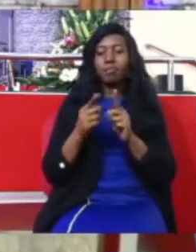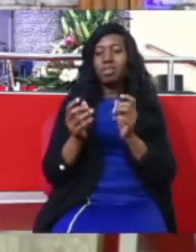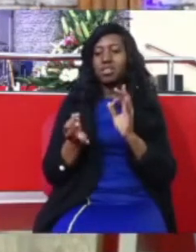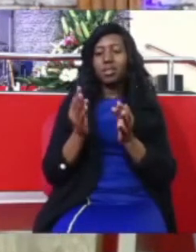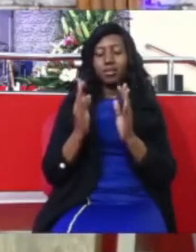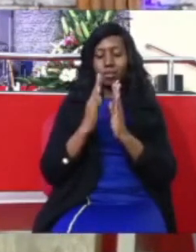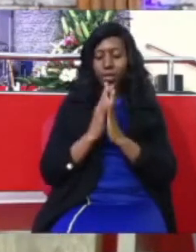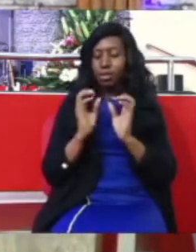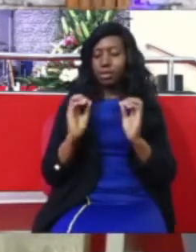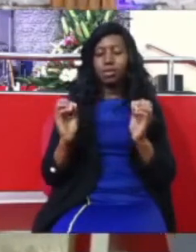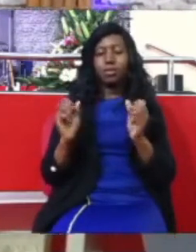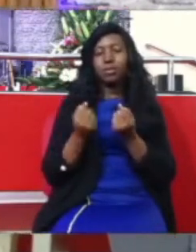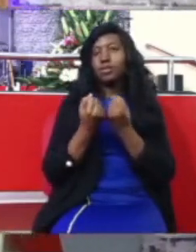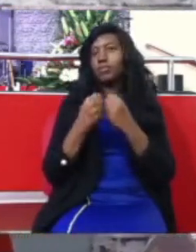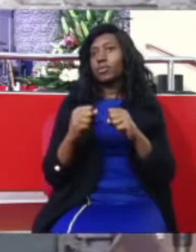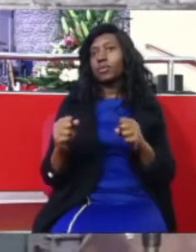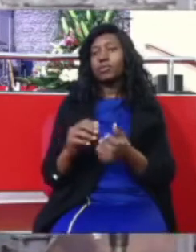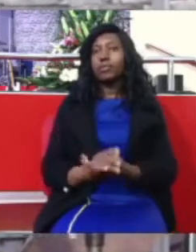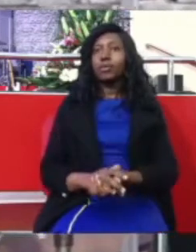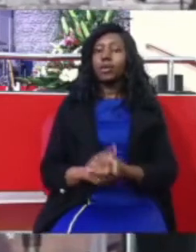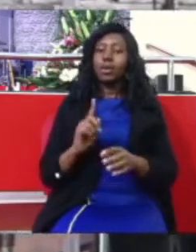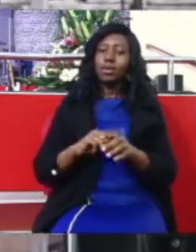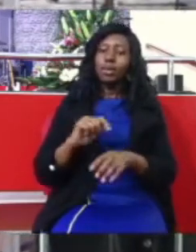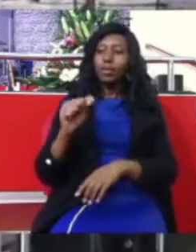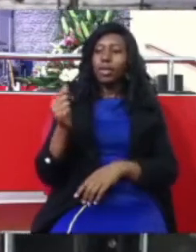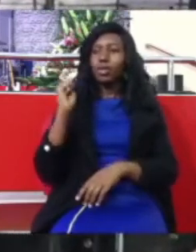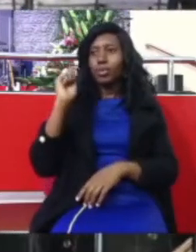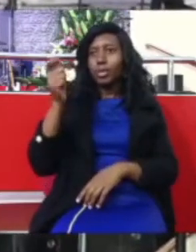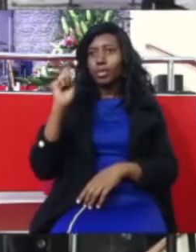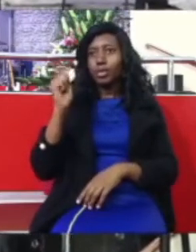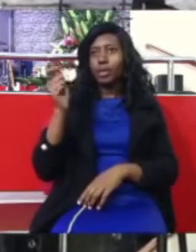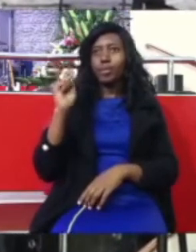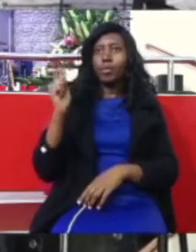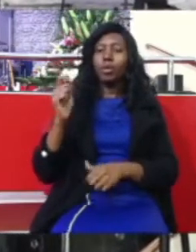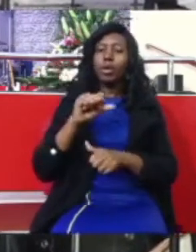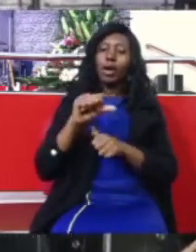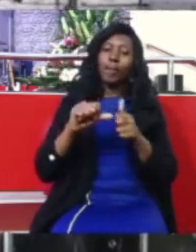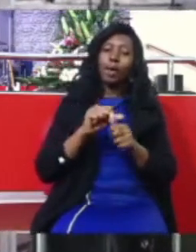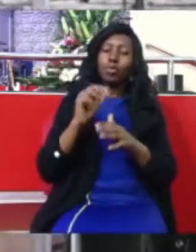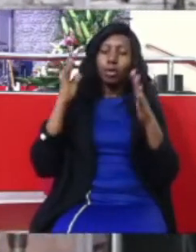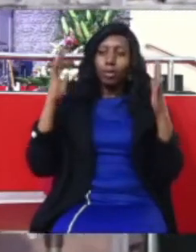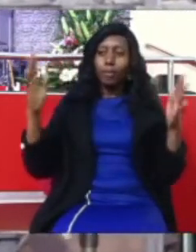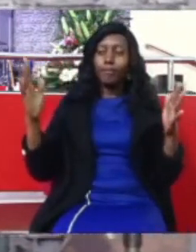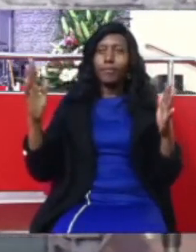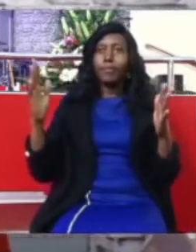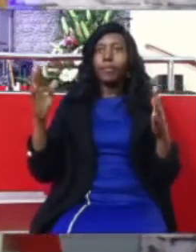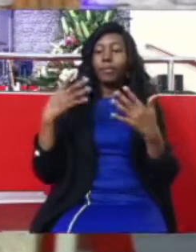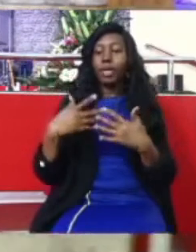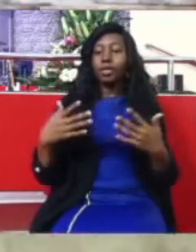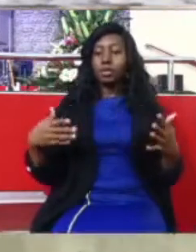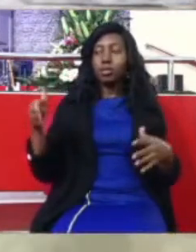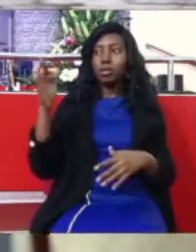Hallelujah. Or by the time people will be giving their testimonies of the big fish that they have caught, utakuwa unakuja